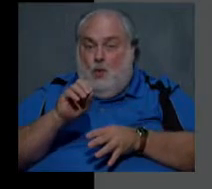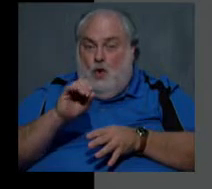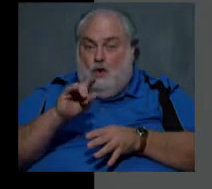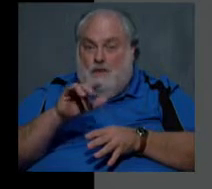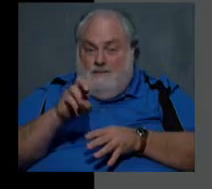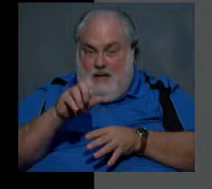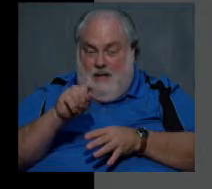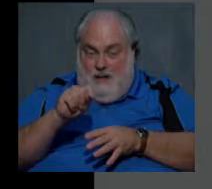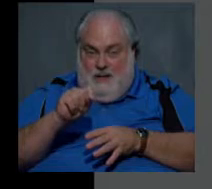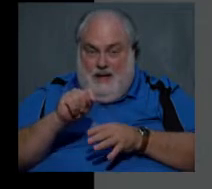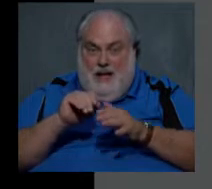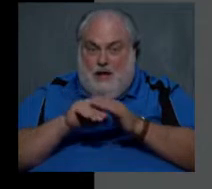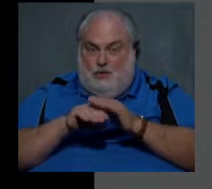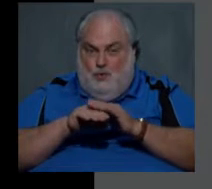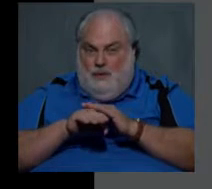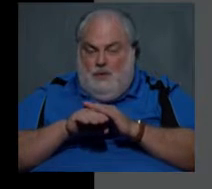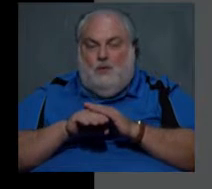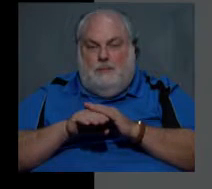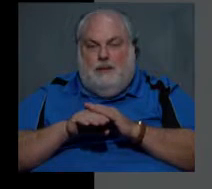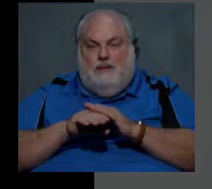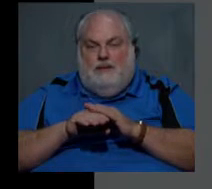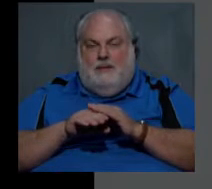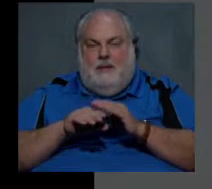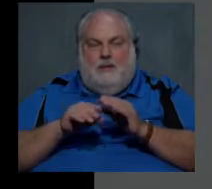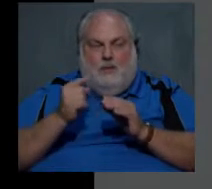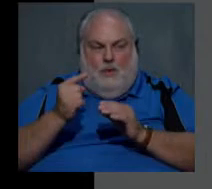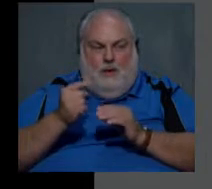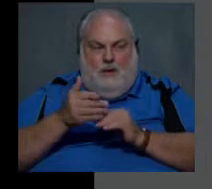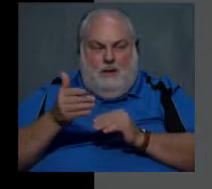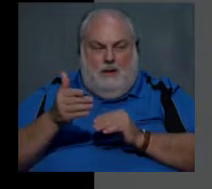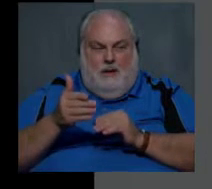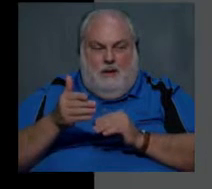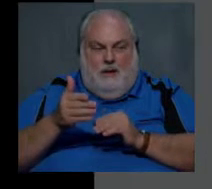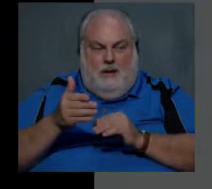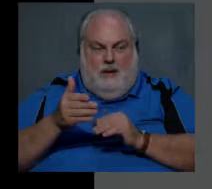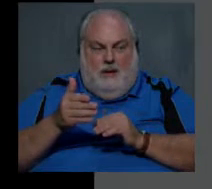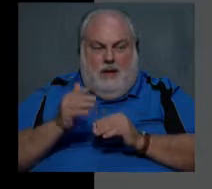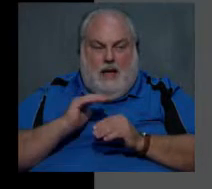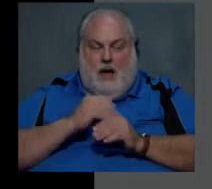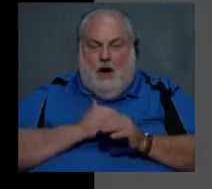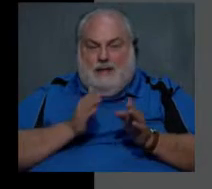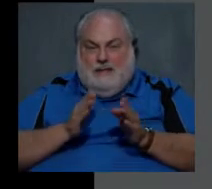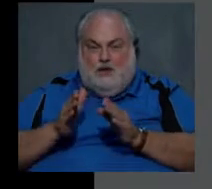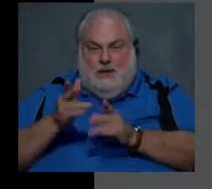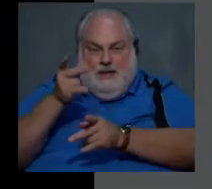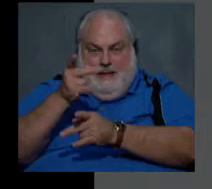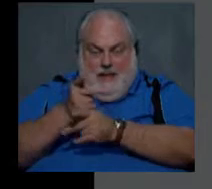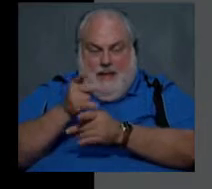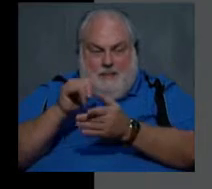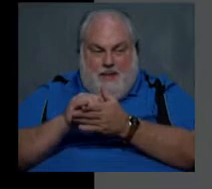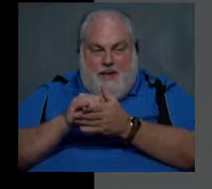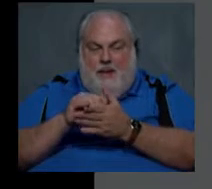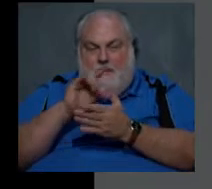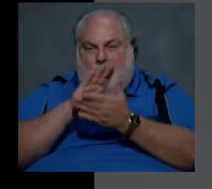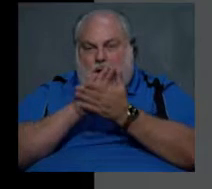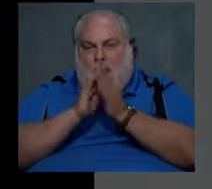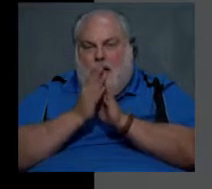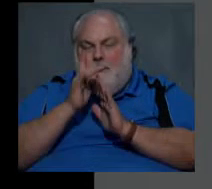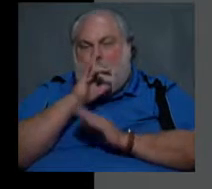The Roosevelt entrance would be the main entrance to the facility. Access. And we actually, our intent is making that like a little boulevard